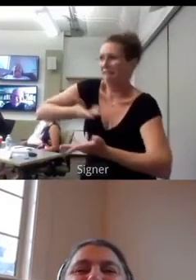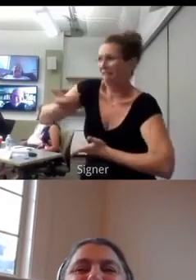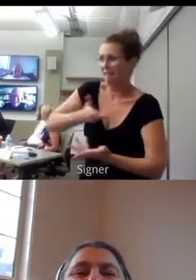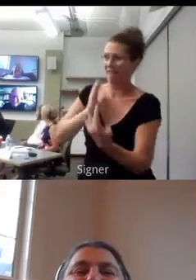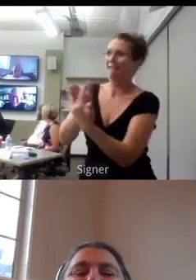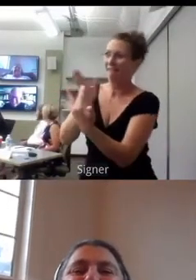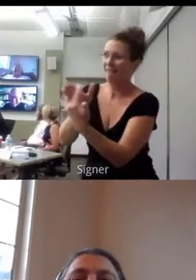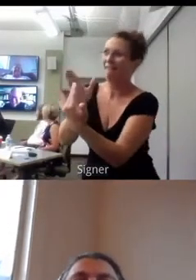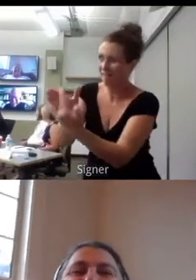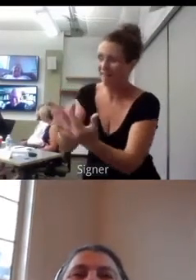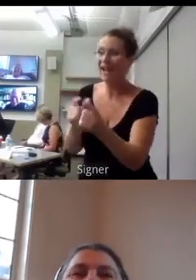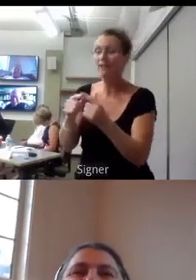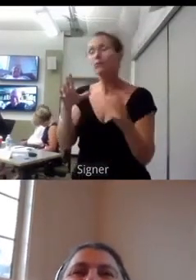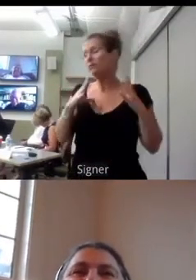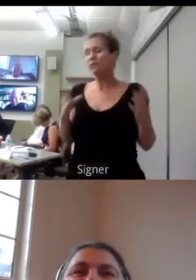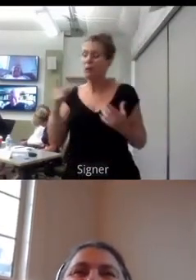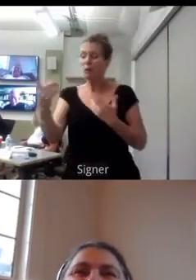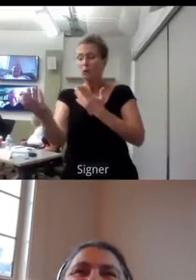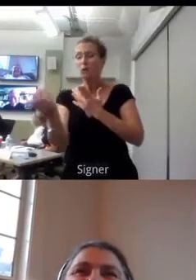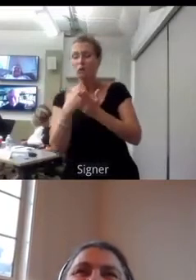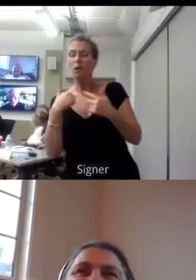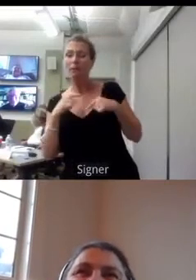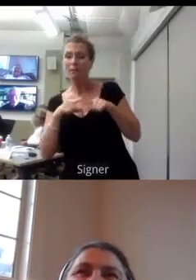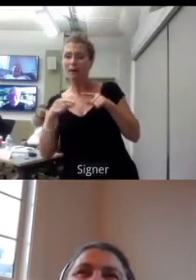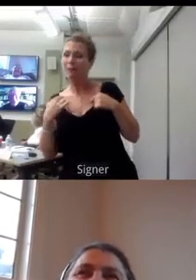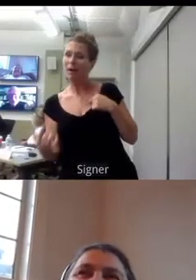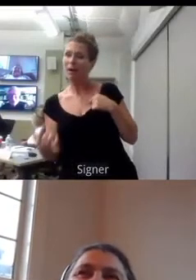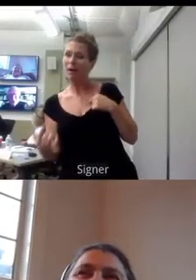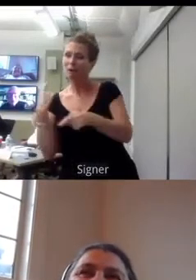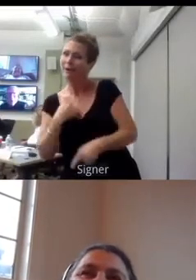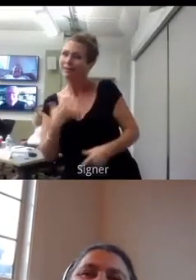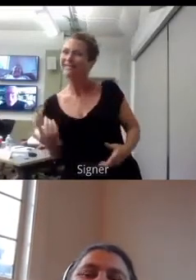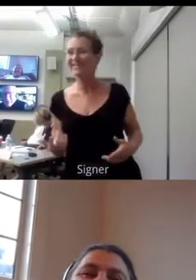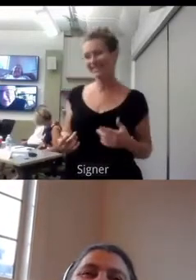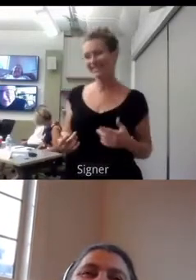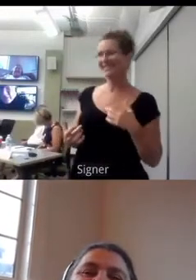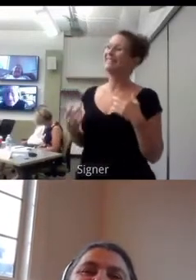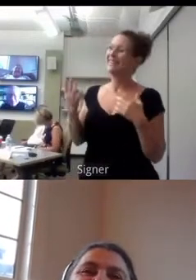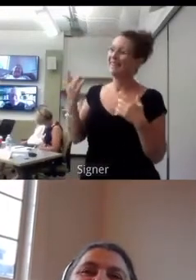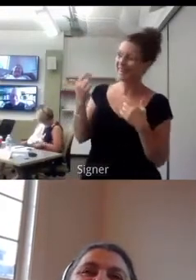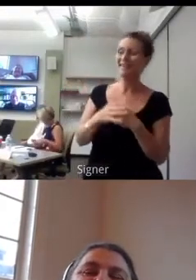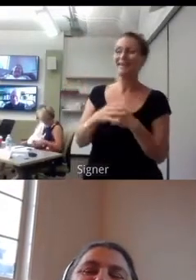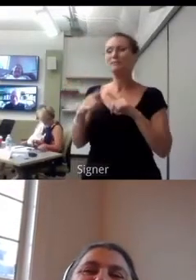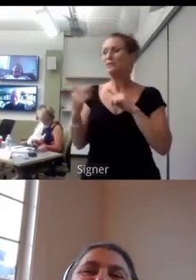but go ahead. We're two old lawyers. But